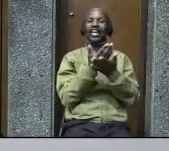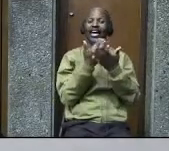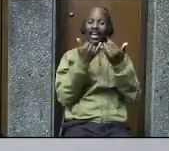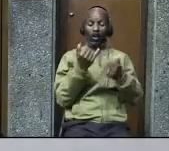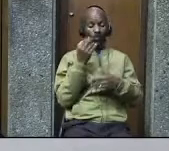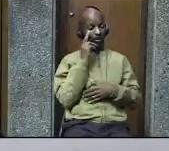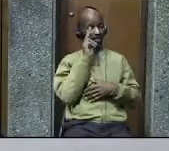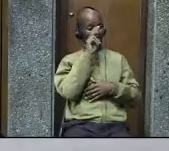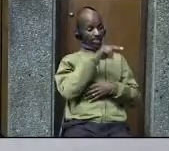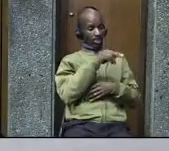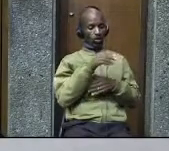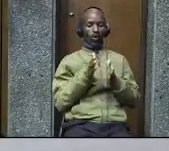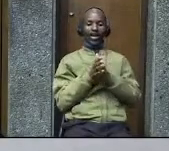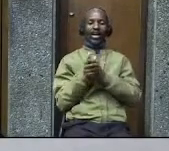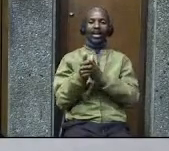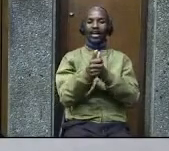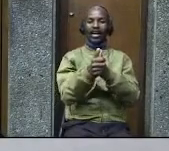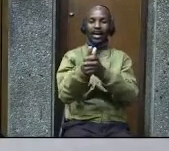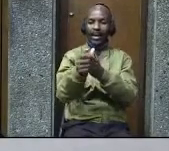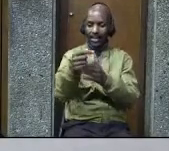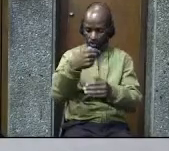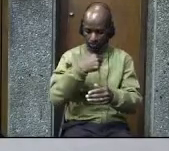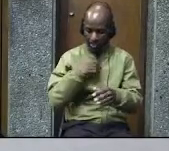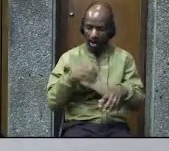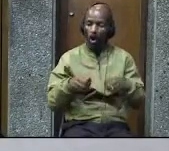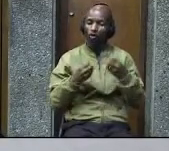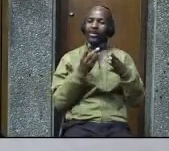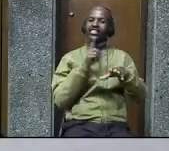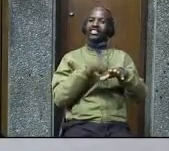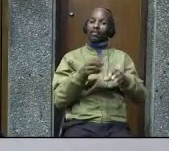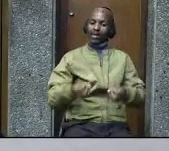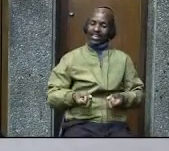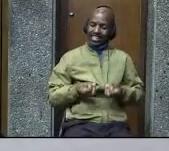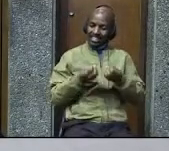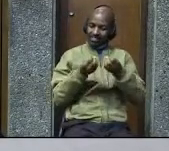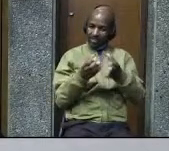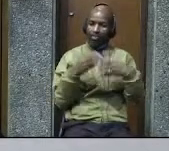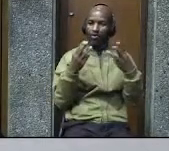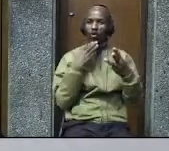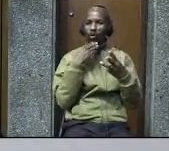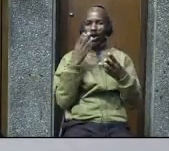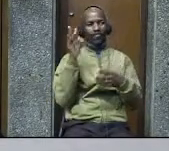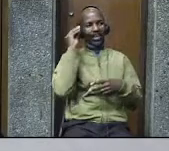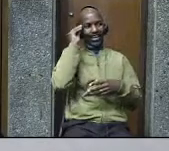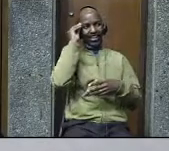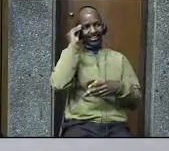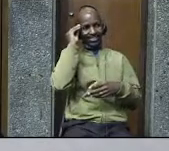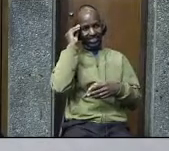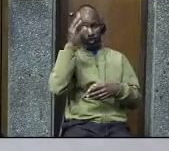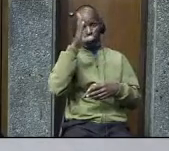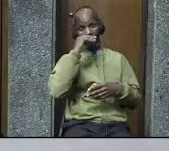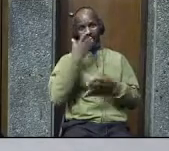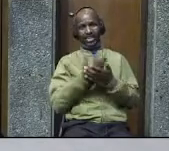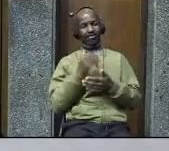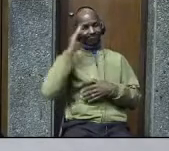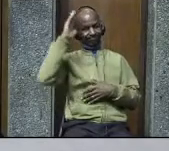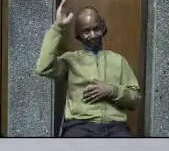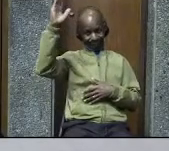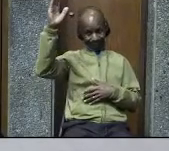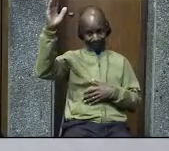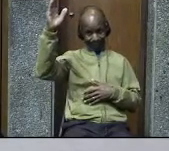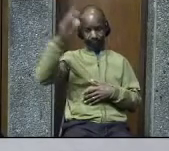see, so that it will guide me, how much time would I give you? Those who have interest of speaking, can I see the